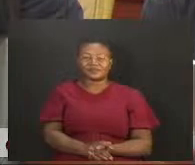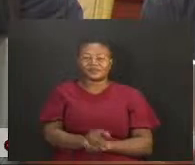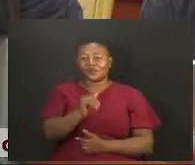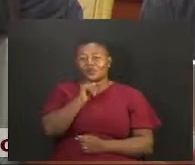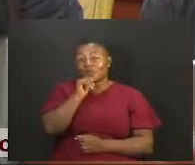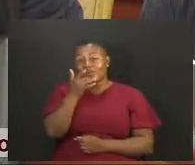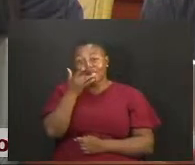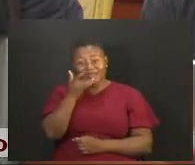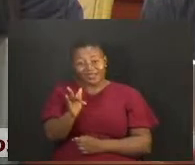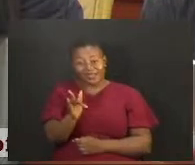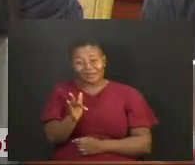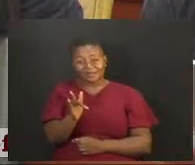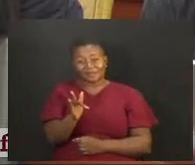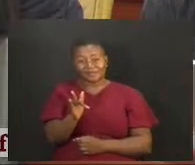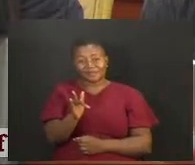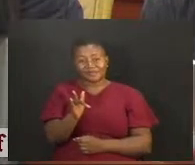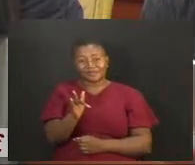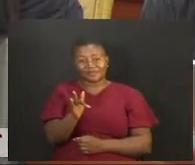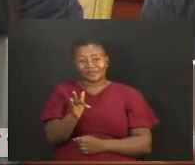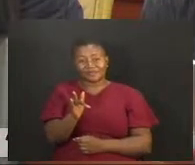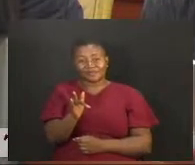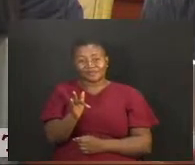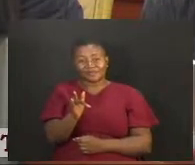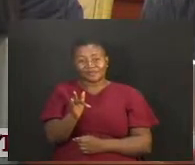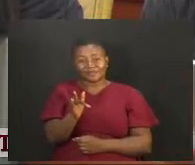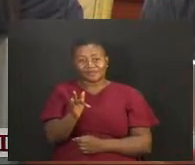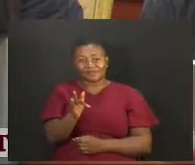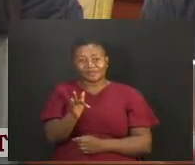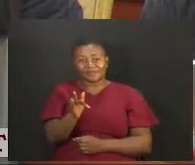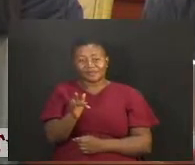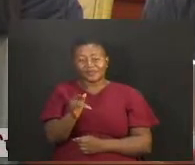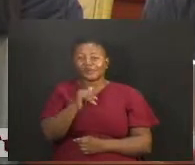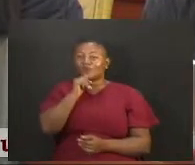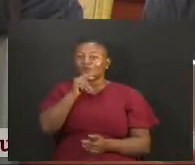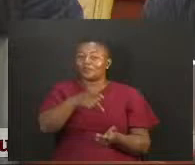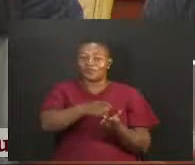Unfortunately, it will not apply to ex-assemblymen.